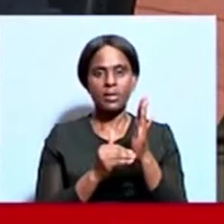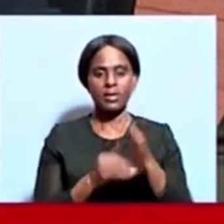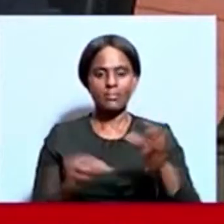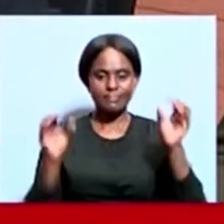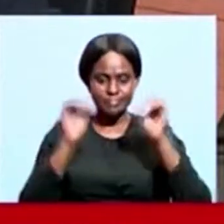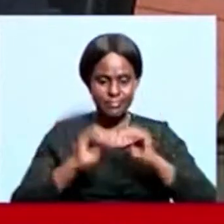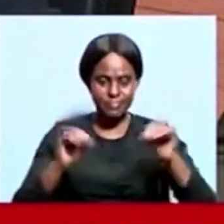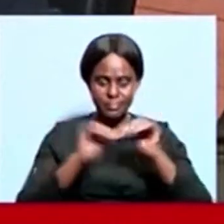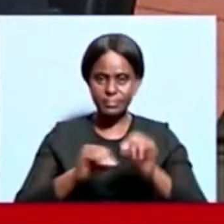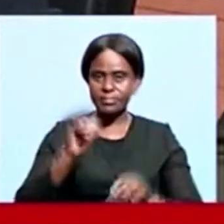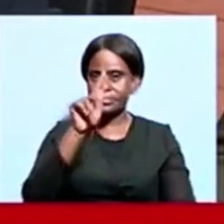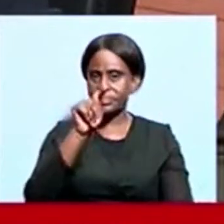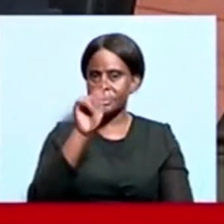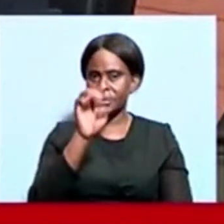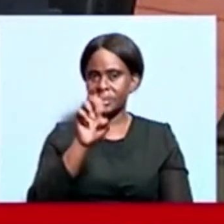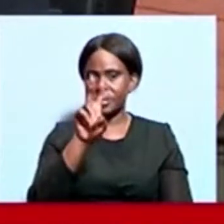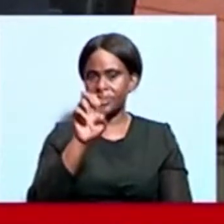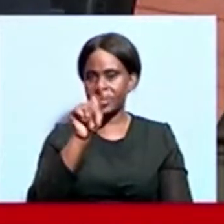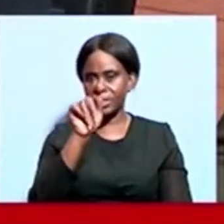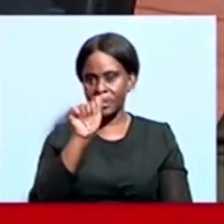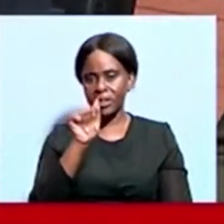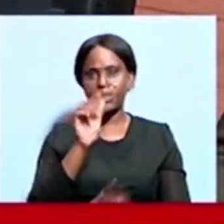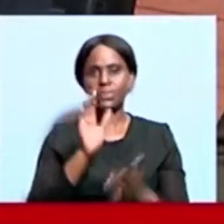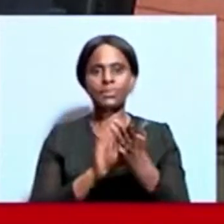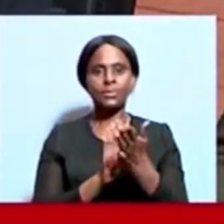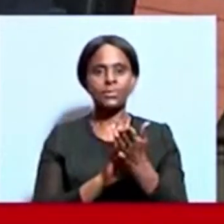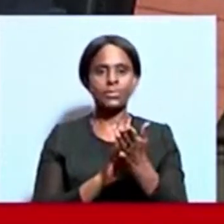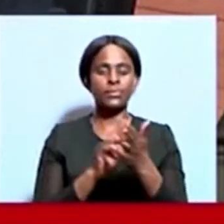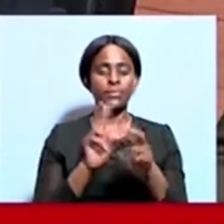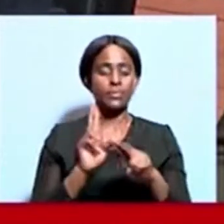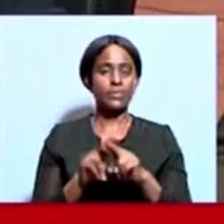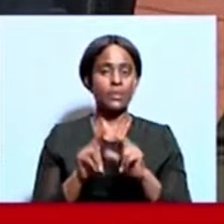Non-TAVETA accredited school. Chair,